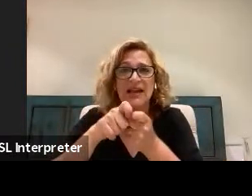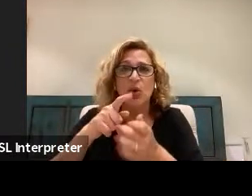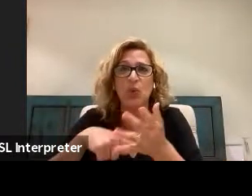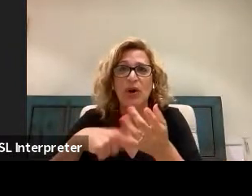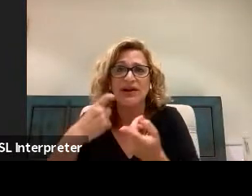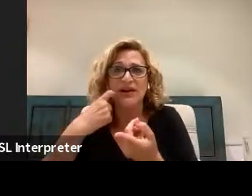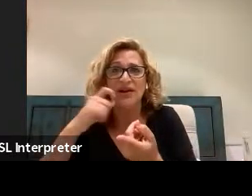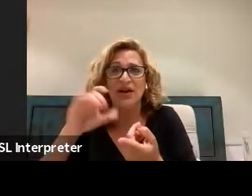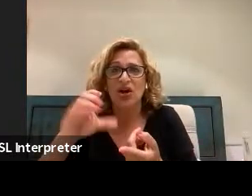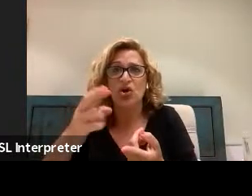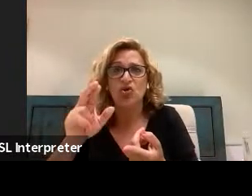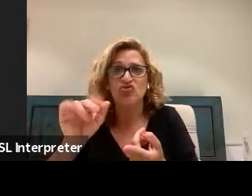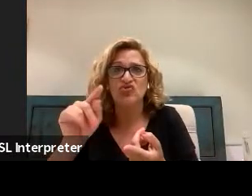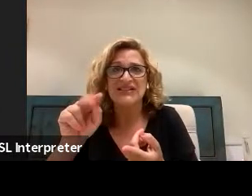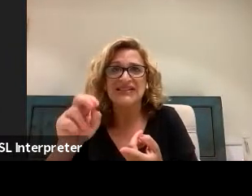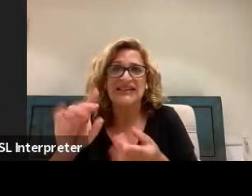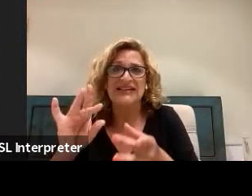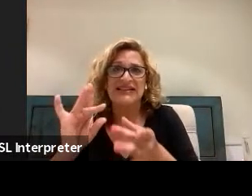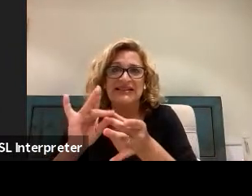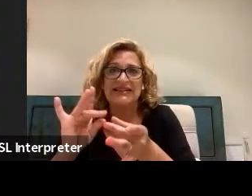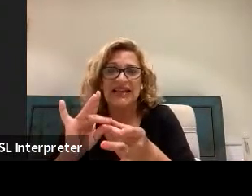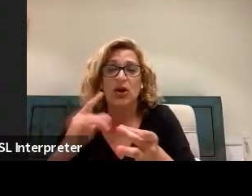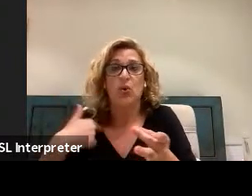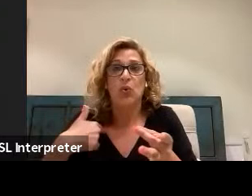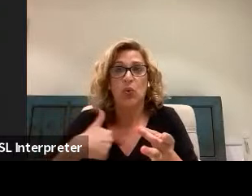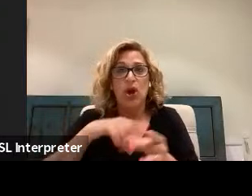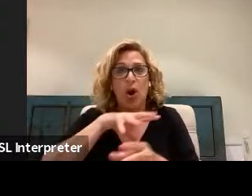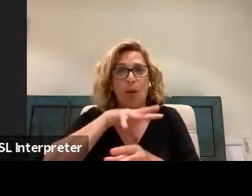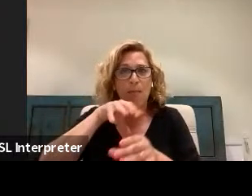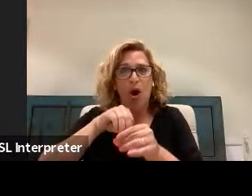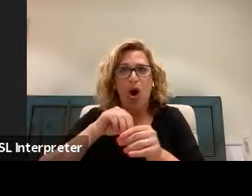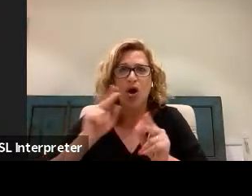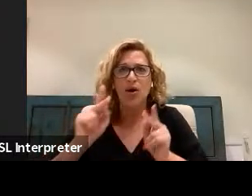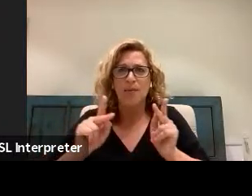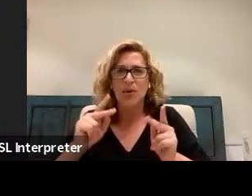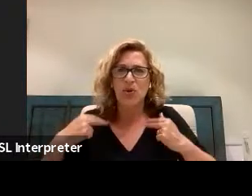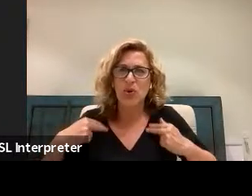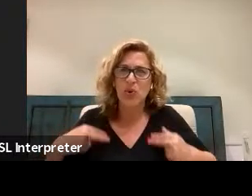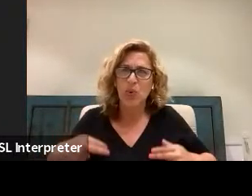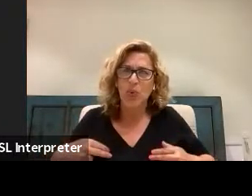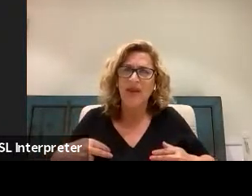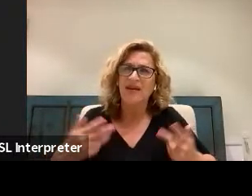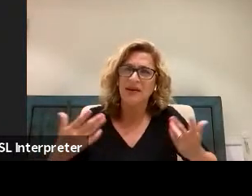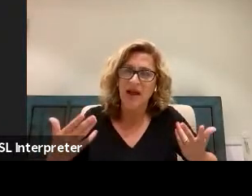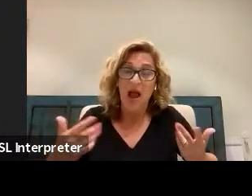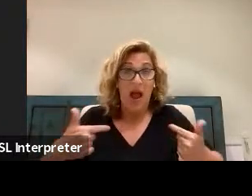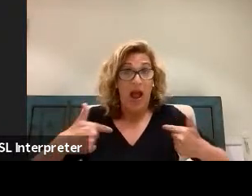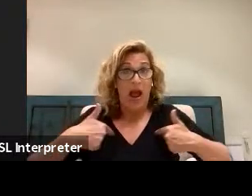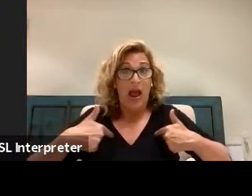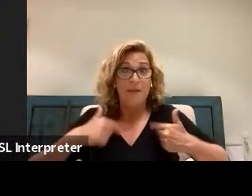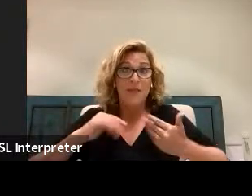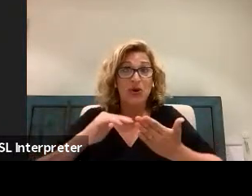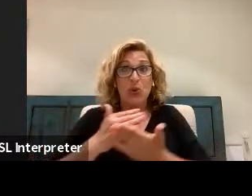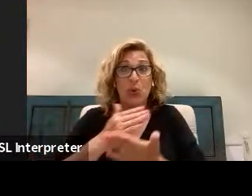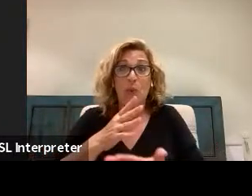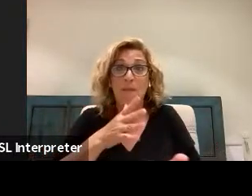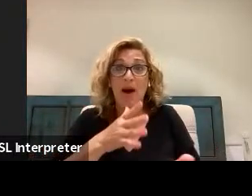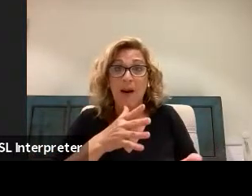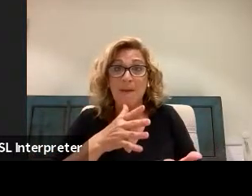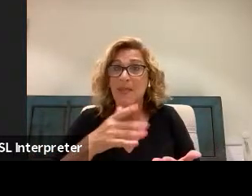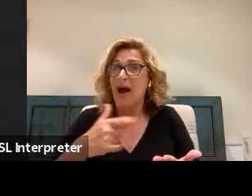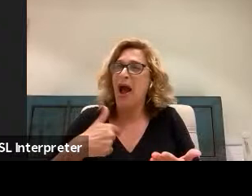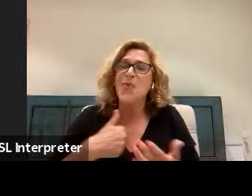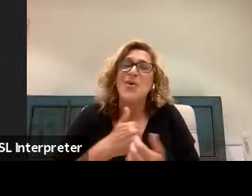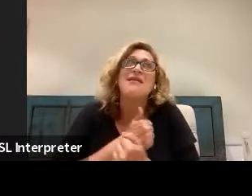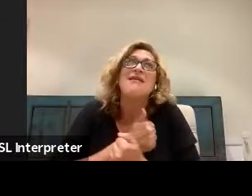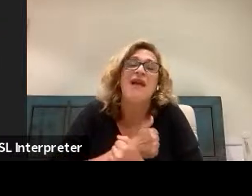is that we are part of humanity and we are human beings. I am a new mom, and that is something I would love to bring